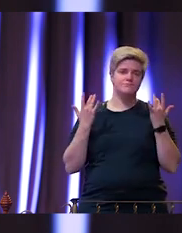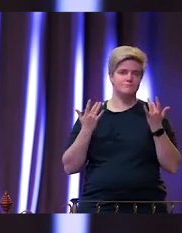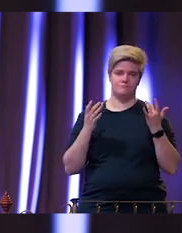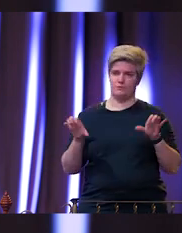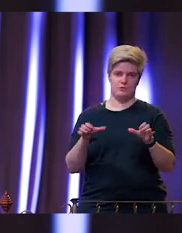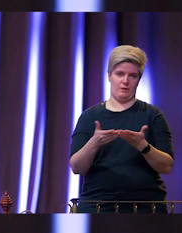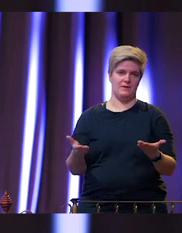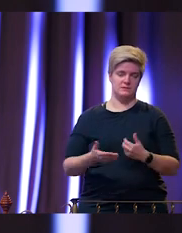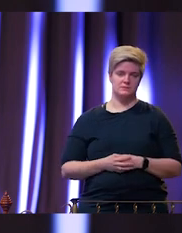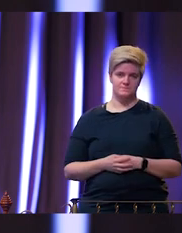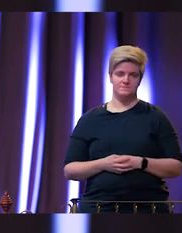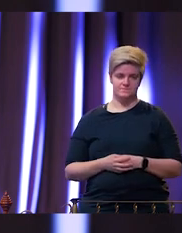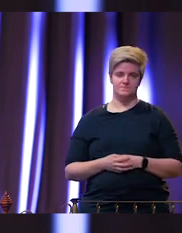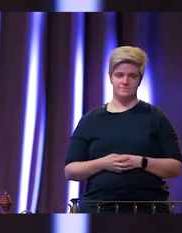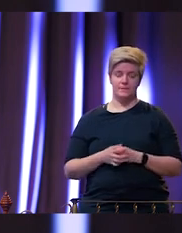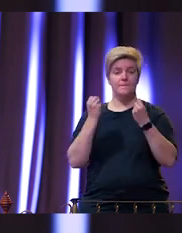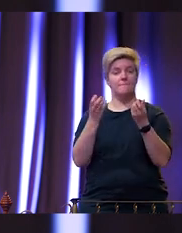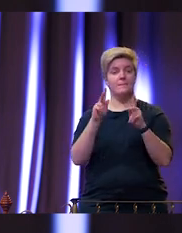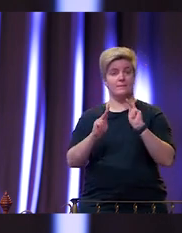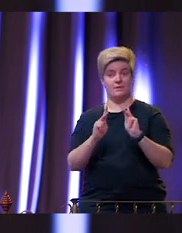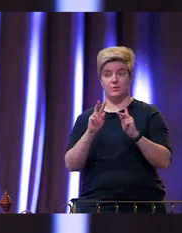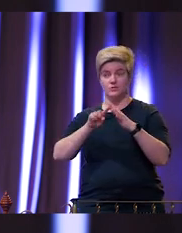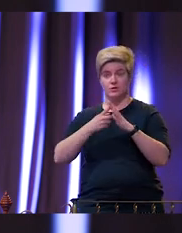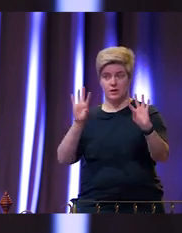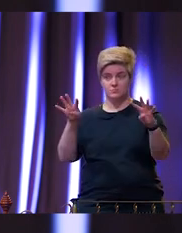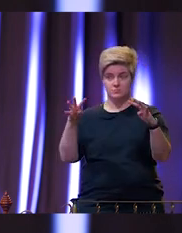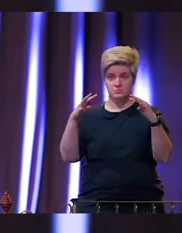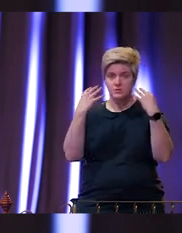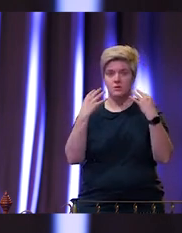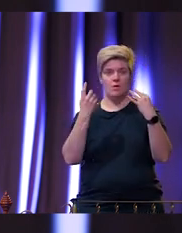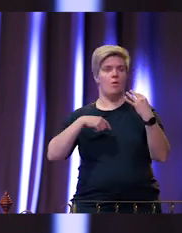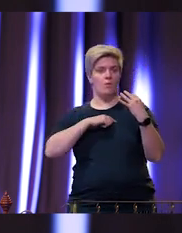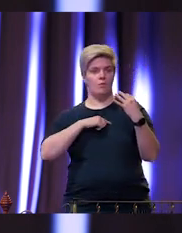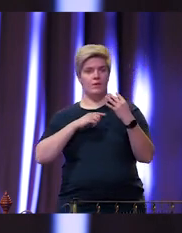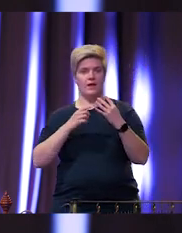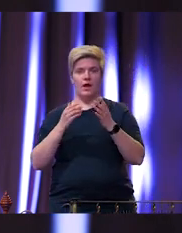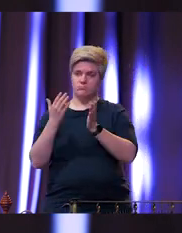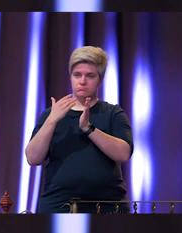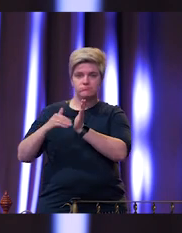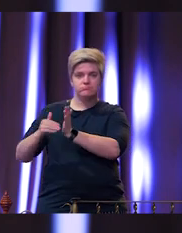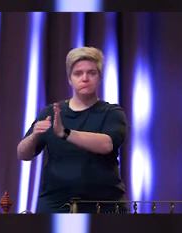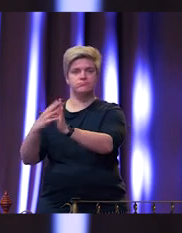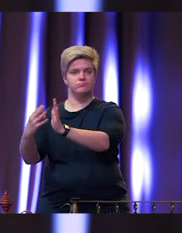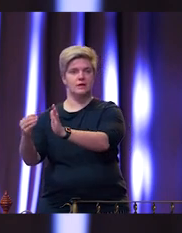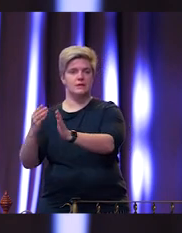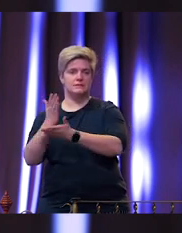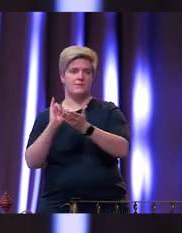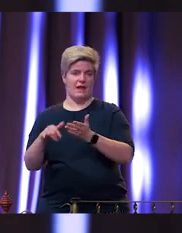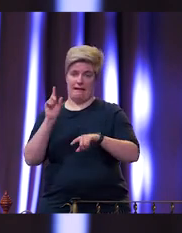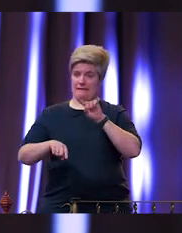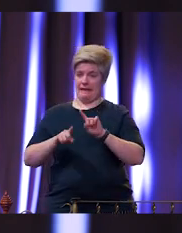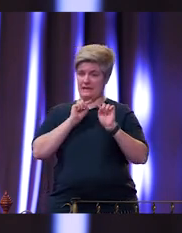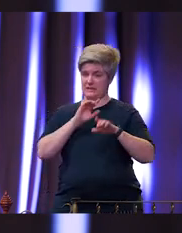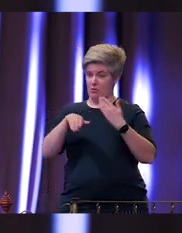And lots of folks are paying attention, and we are iterating some of it as we go. So I can't answer maybe every detail